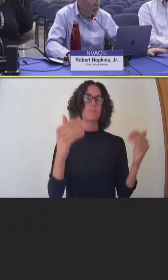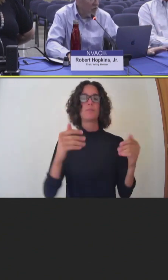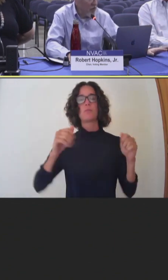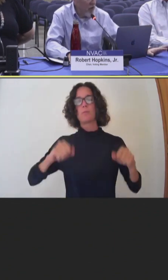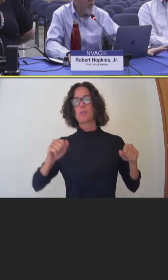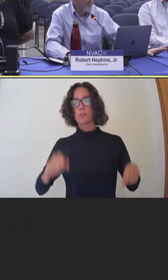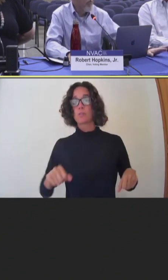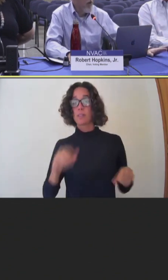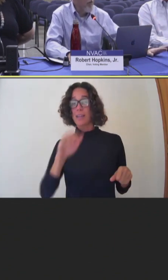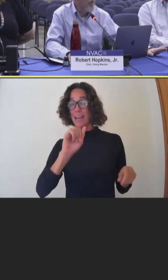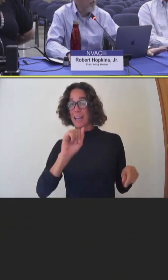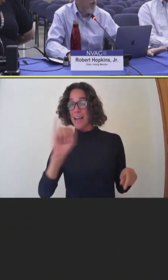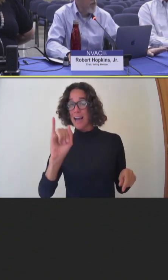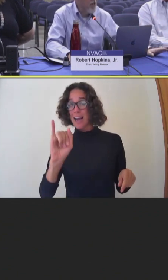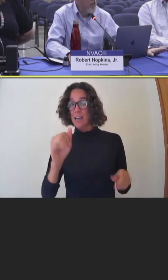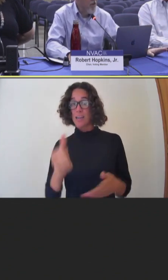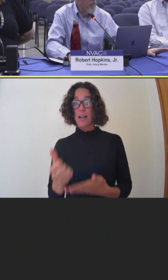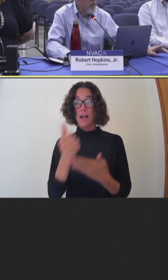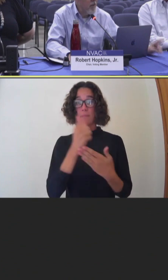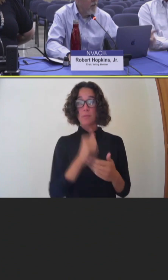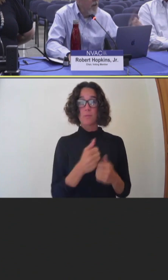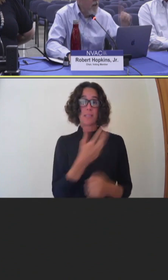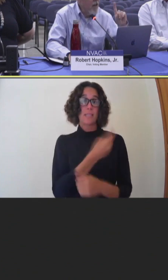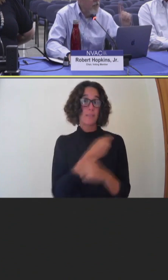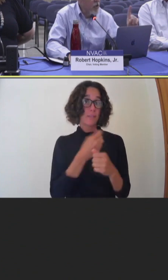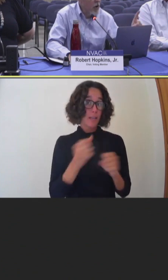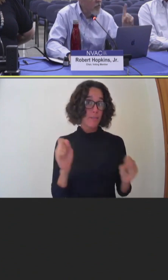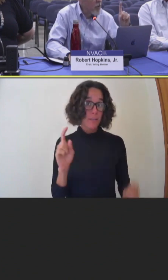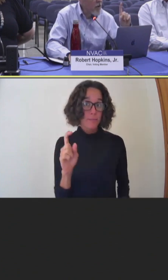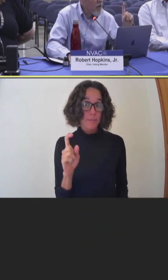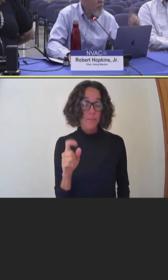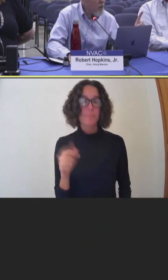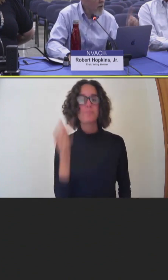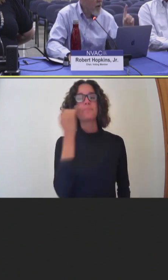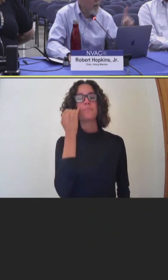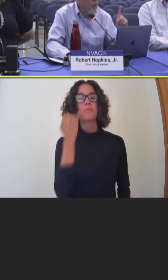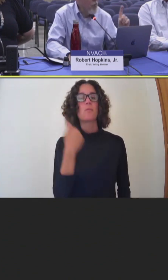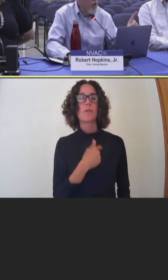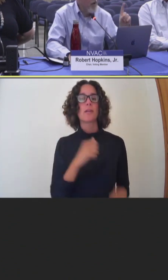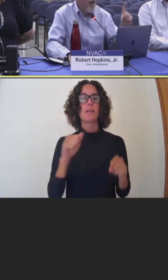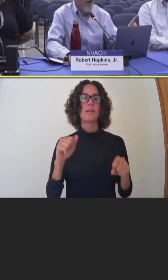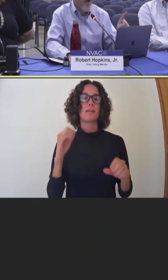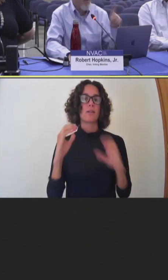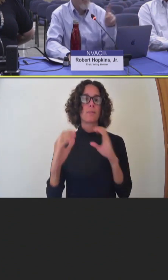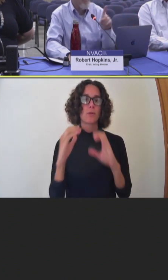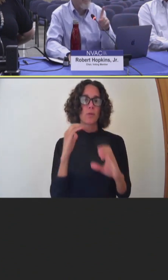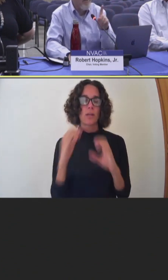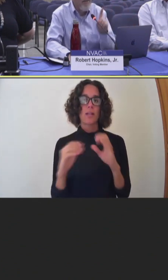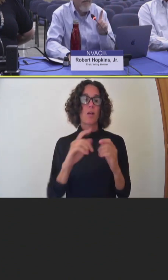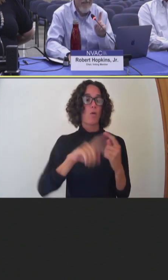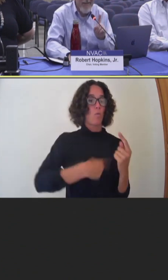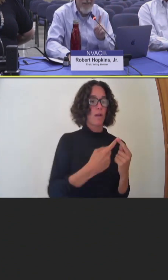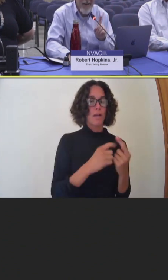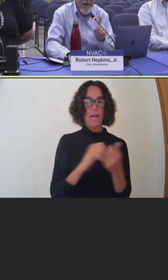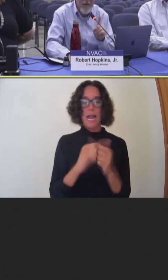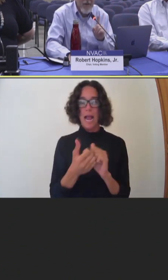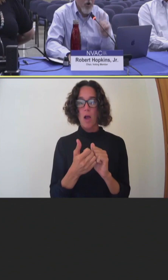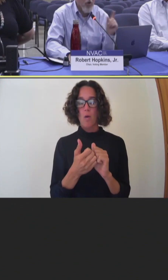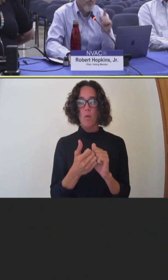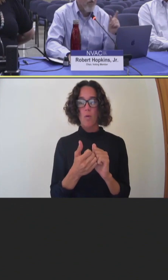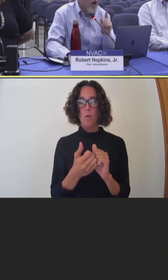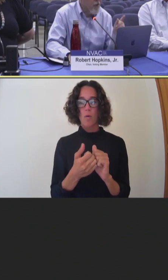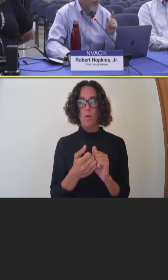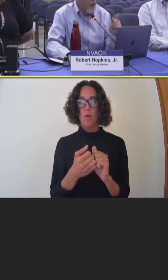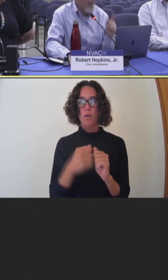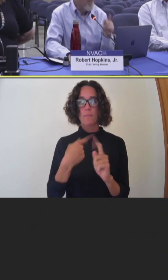artificial intelligence help us in vaccine safety, as long as we can communicate when, how, and the curbs